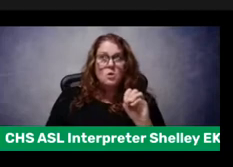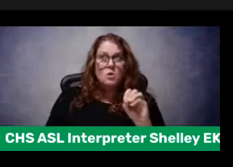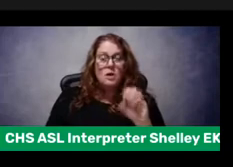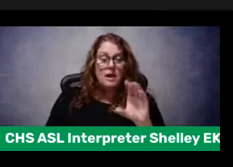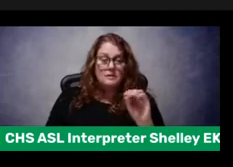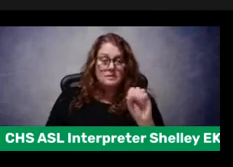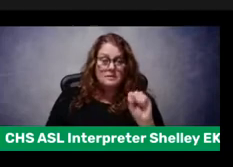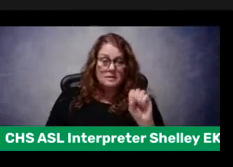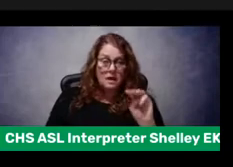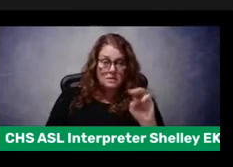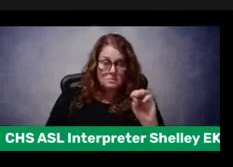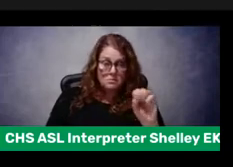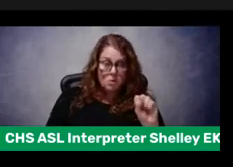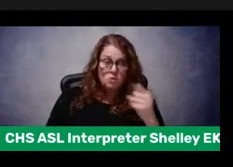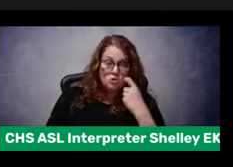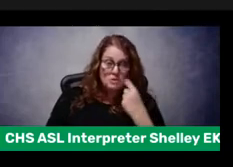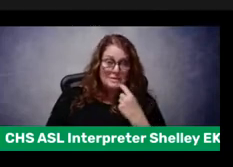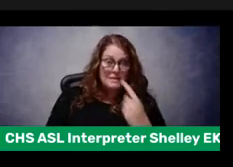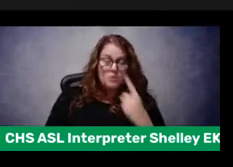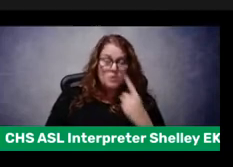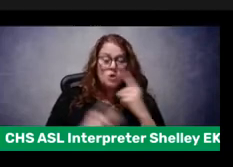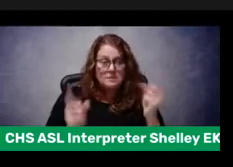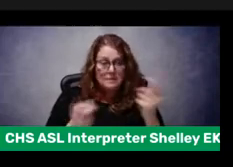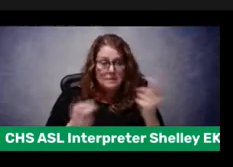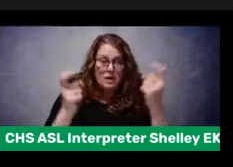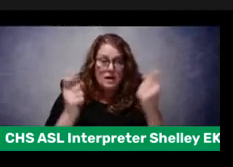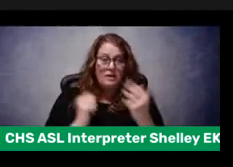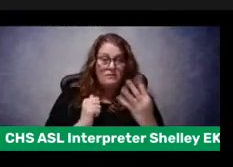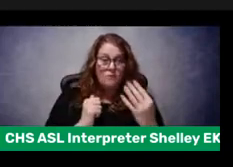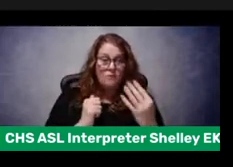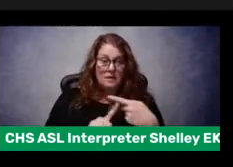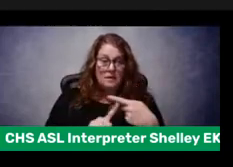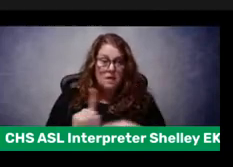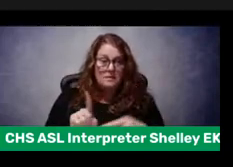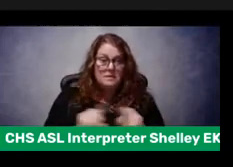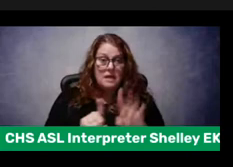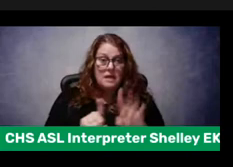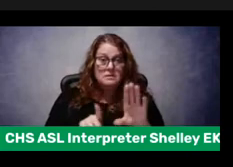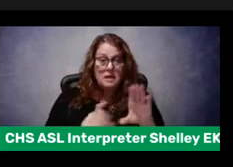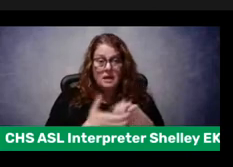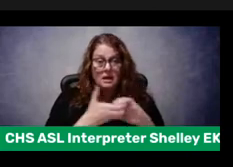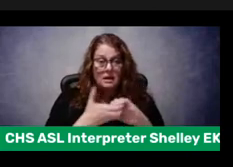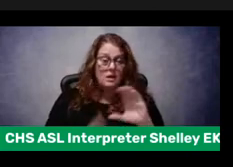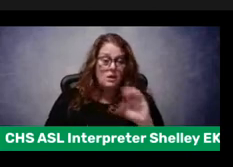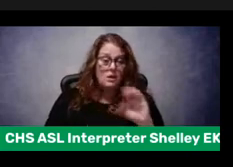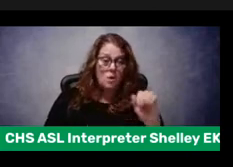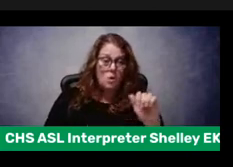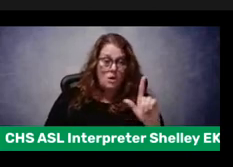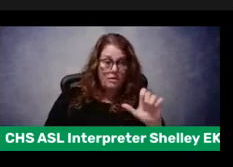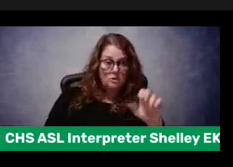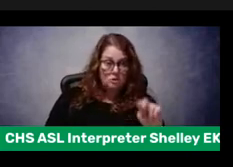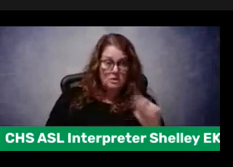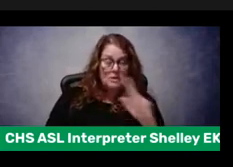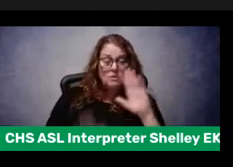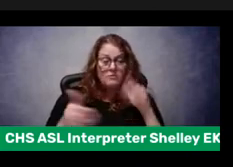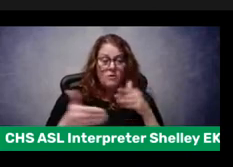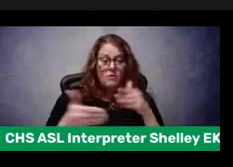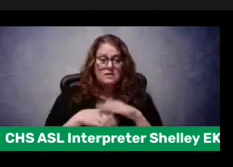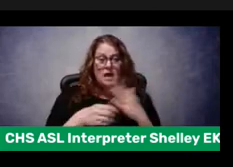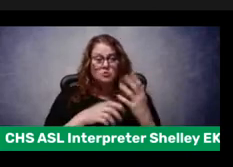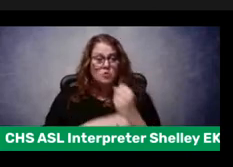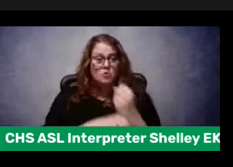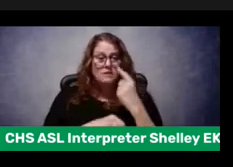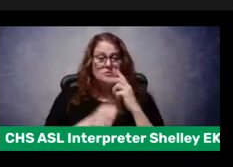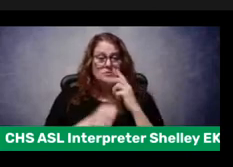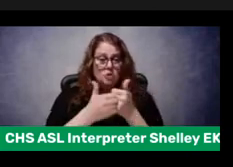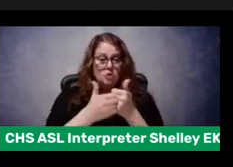Cosmos just said, we are celebrating 14 months as a coalition. And so we really wanted to focus on our triumphs and our challenges